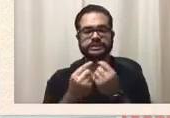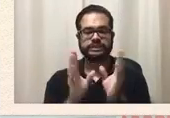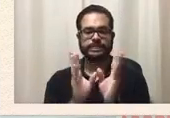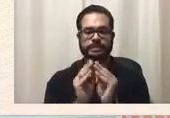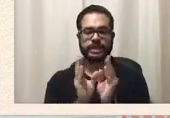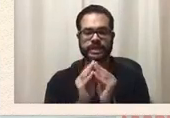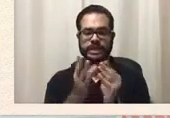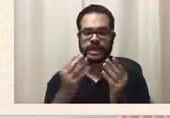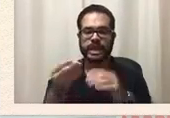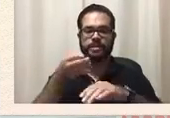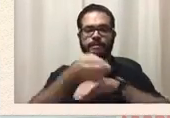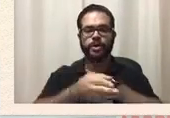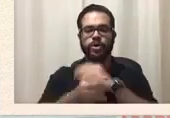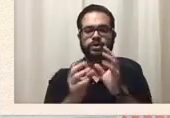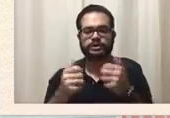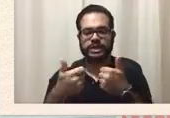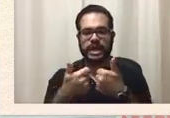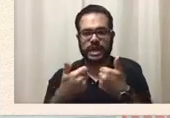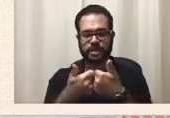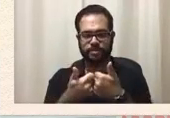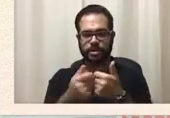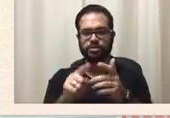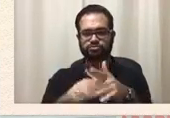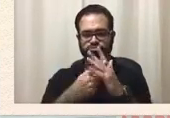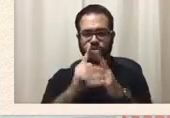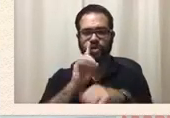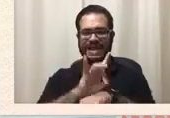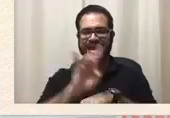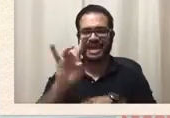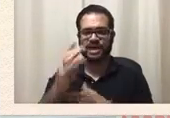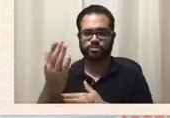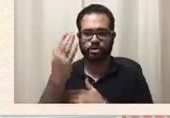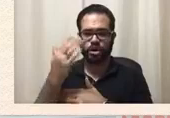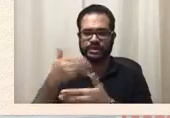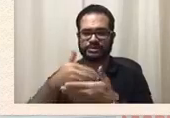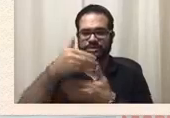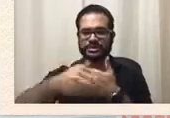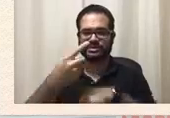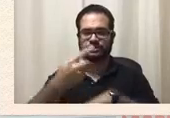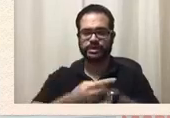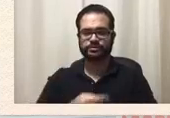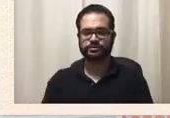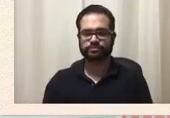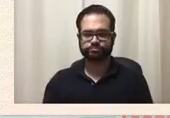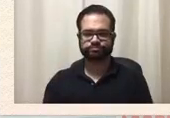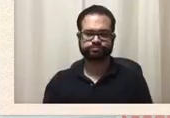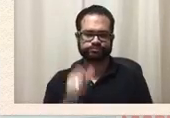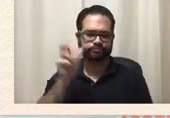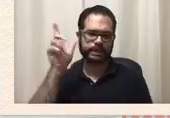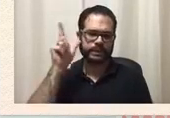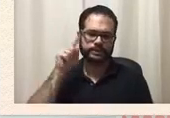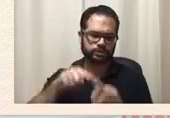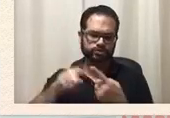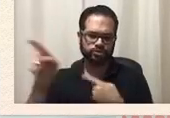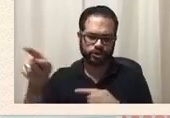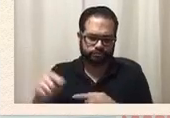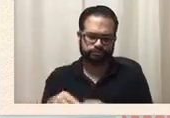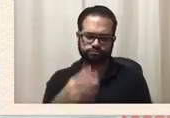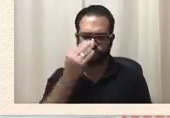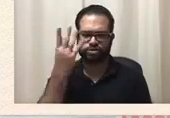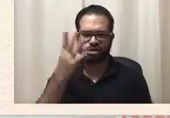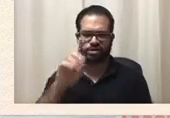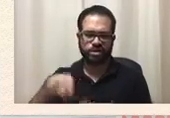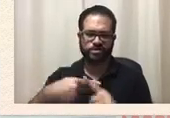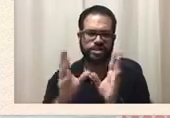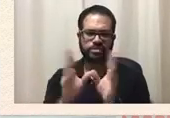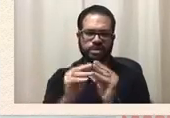8 a.m. the following morning. I didn't listen to him, nor did I care about the meeting.